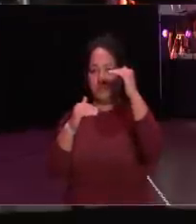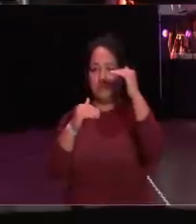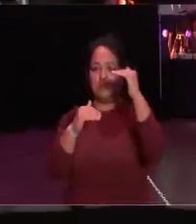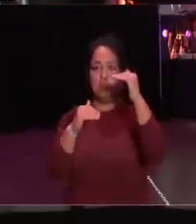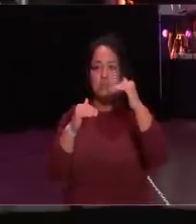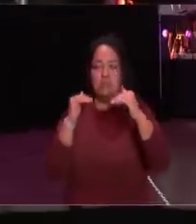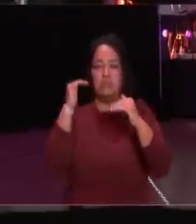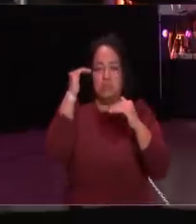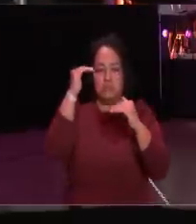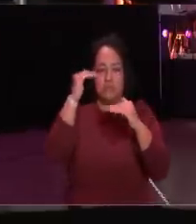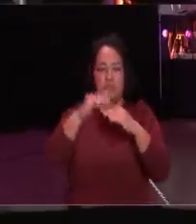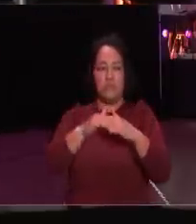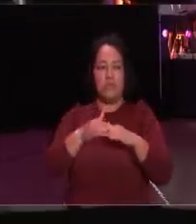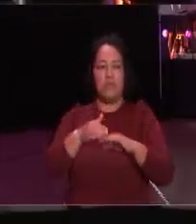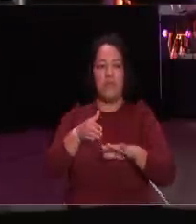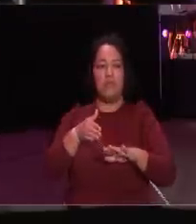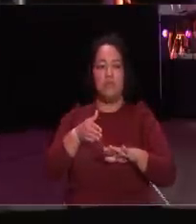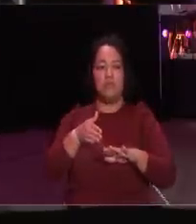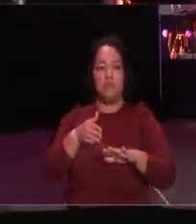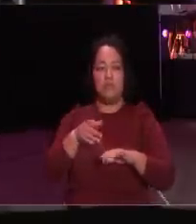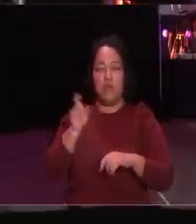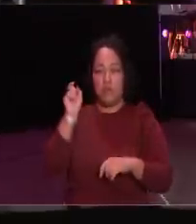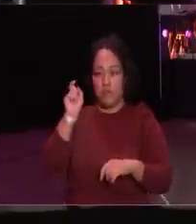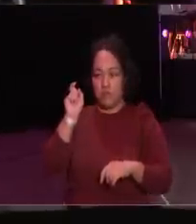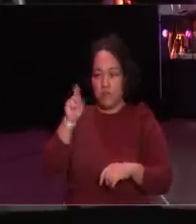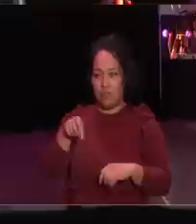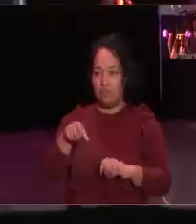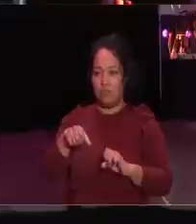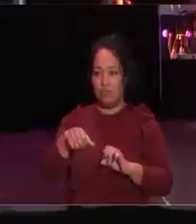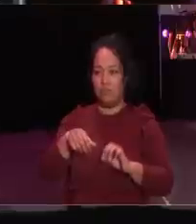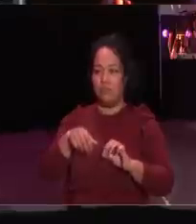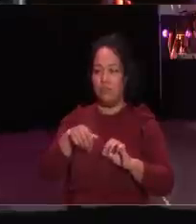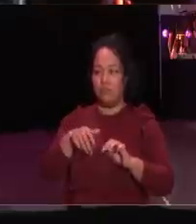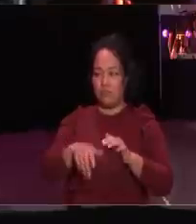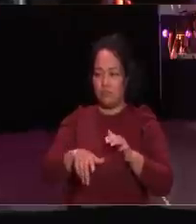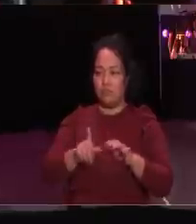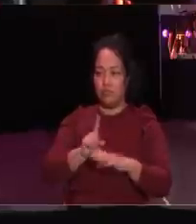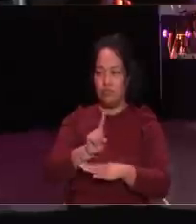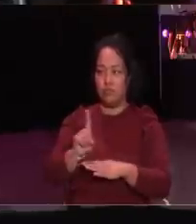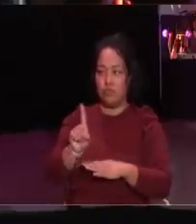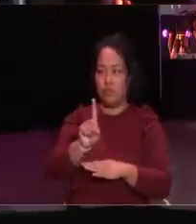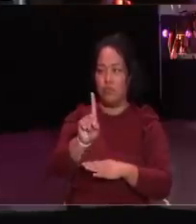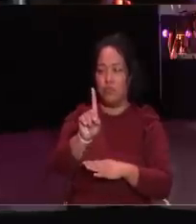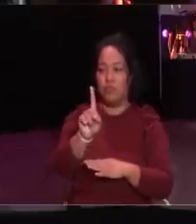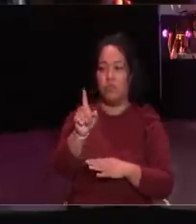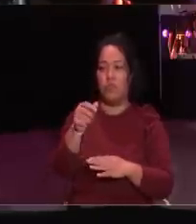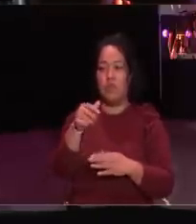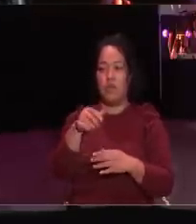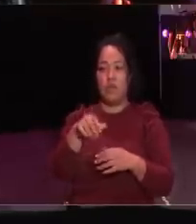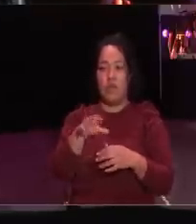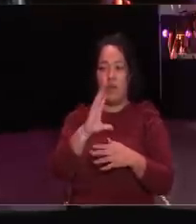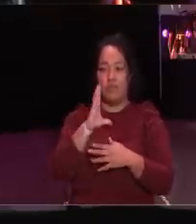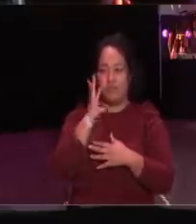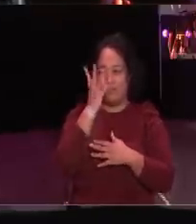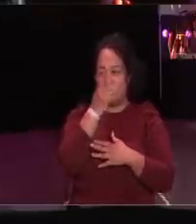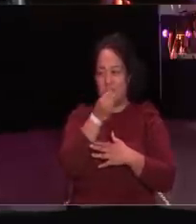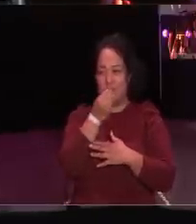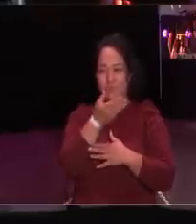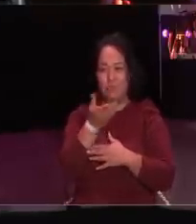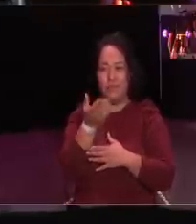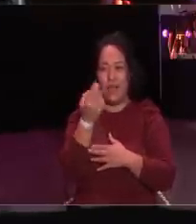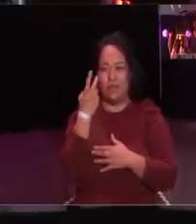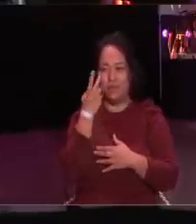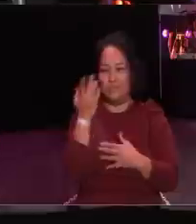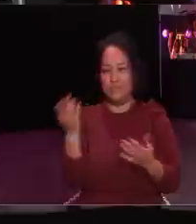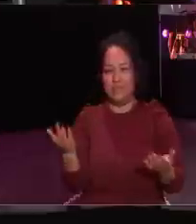que caminar este camino del río. Must walk this walk in the river. Pero lo más hermoso que miro aquí, but the most beautiful thing that I see here, es que lo